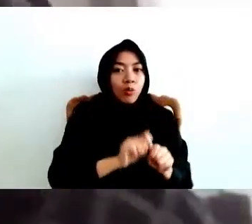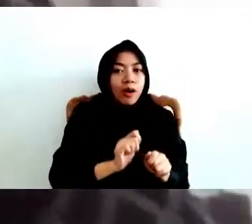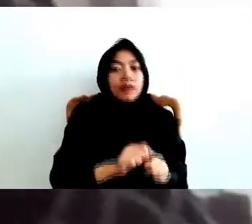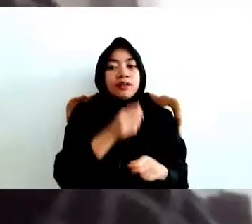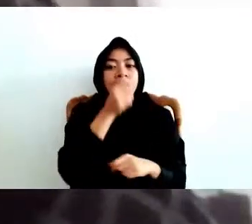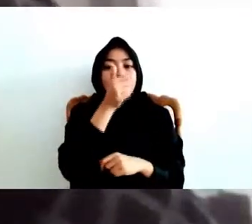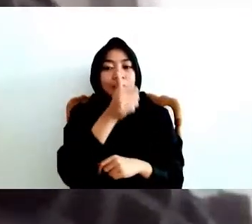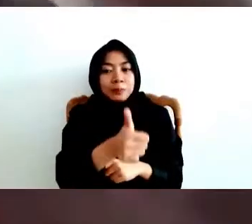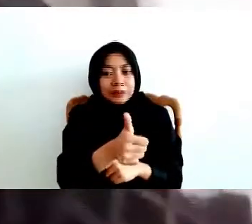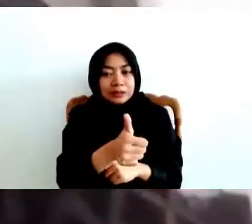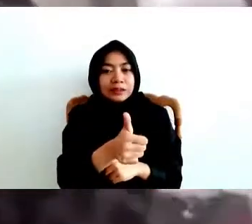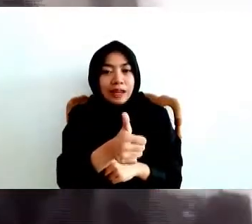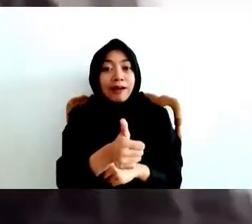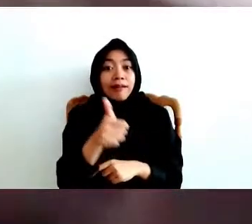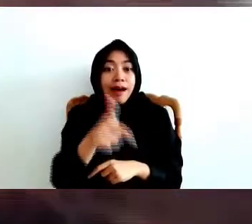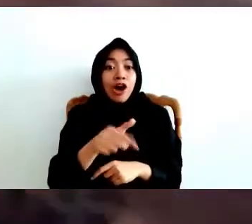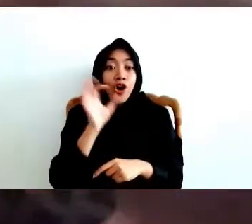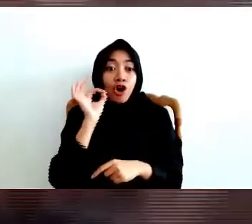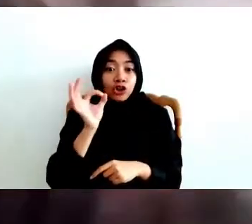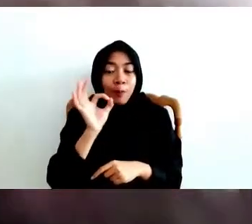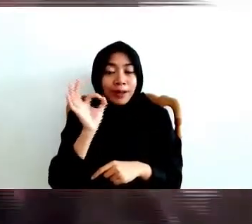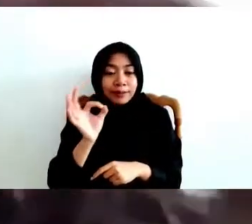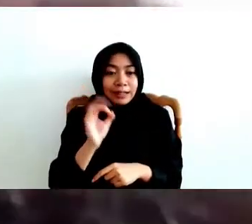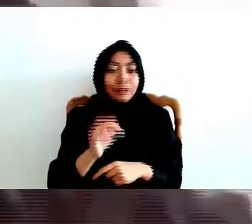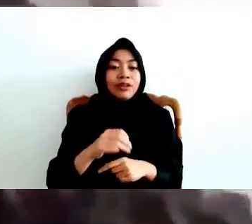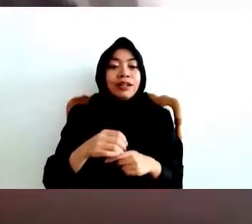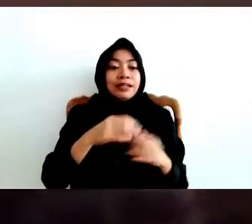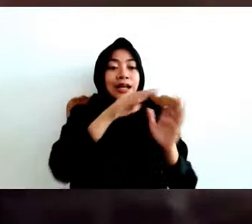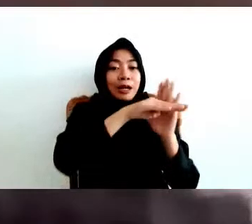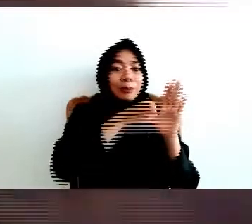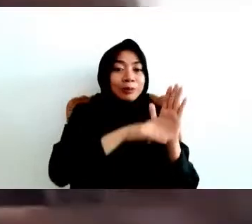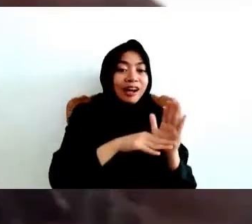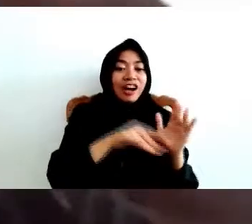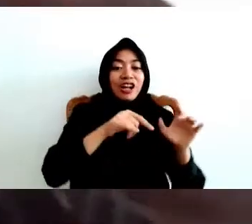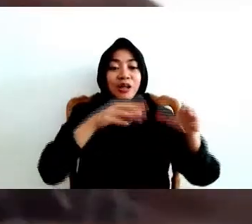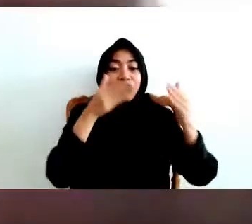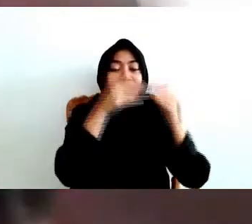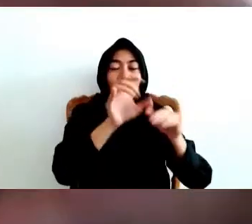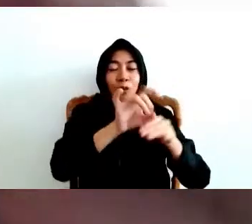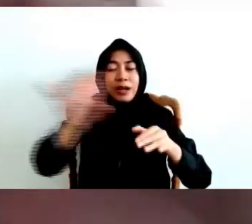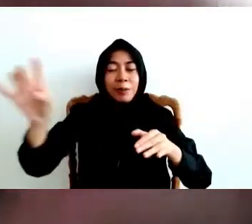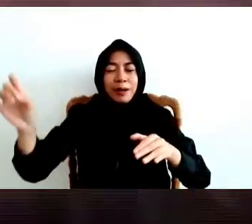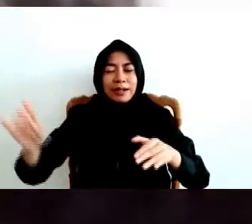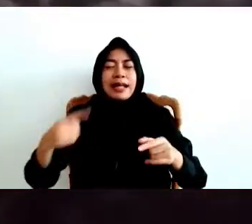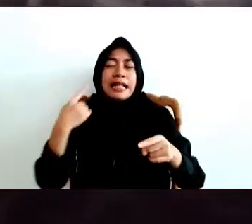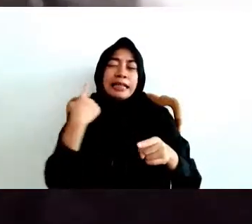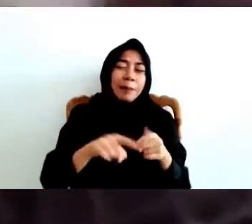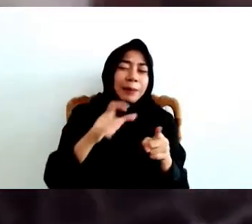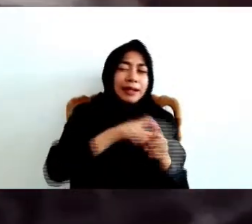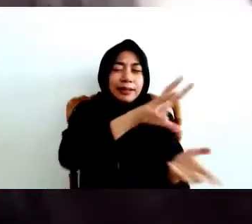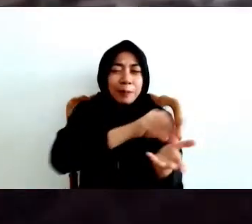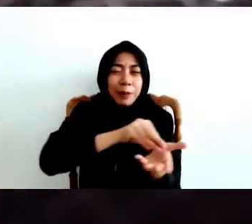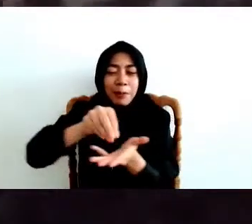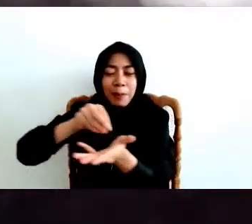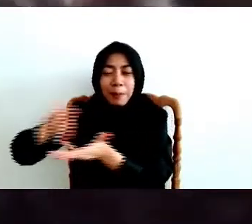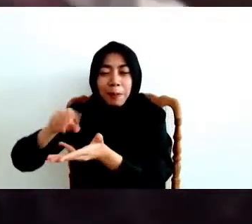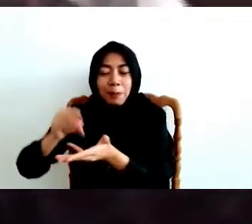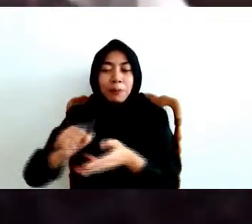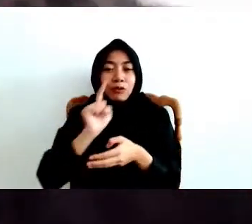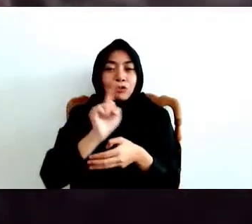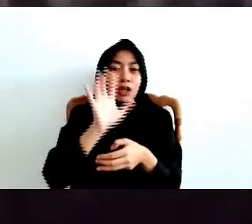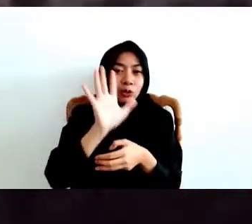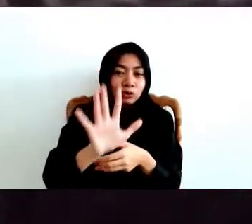will save a lot of budget, because you're getting different people coming together to solve problems that addresses the